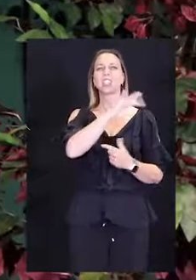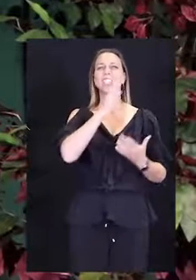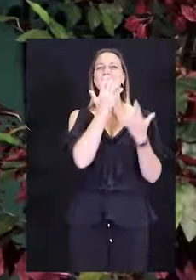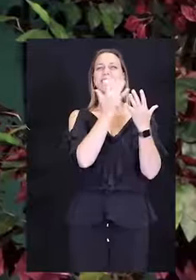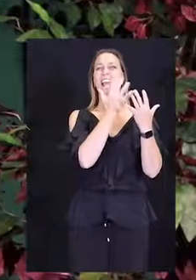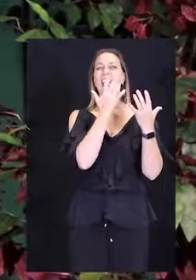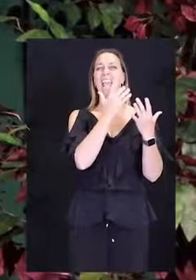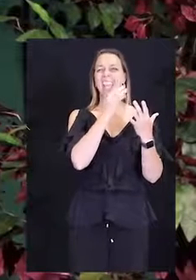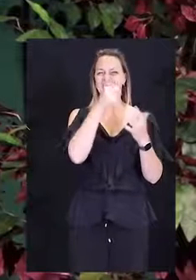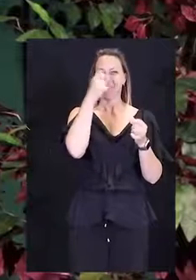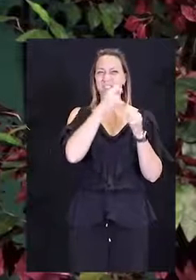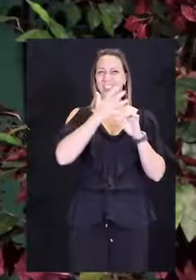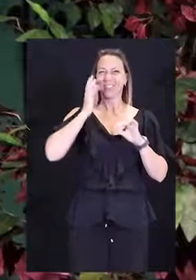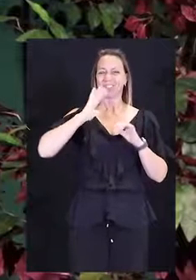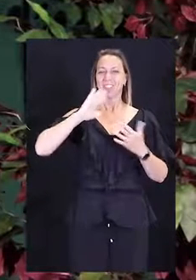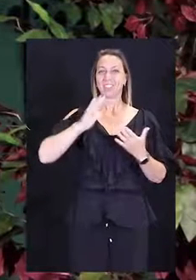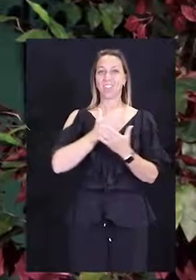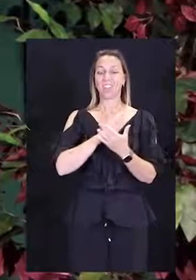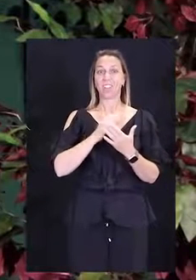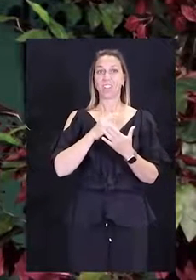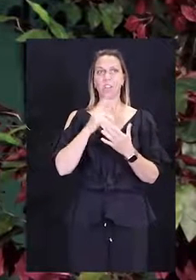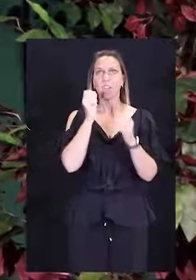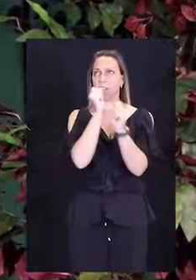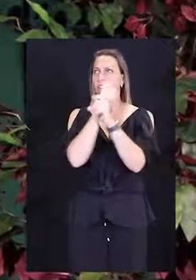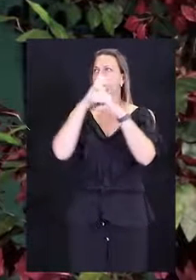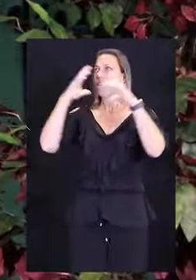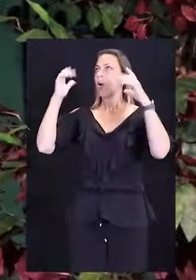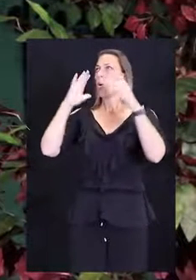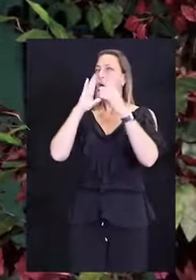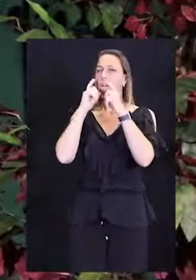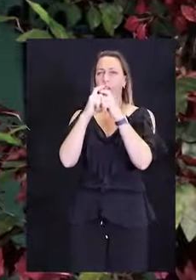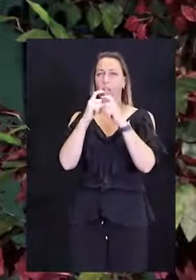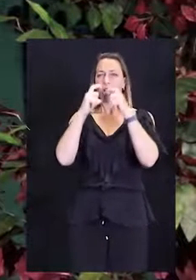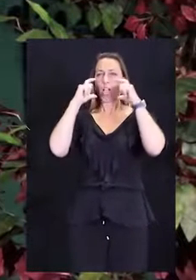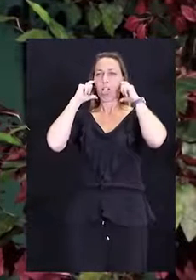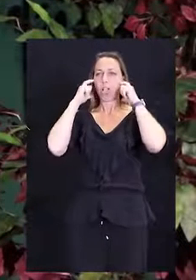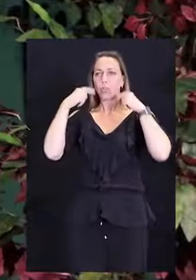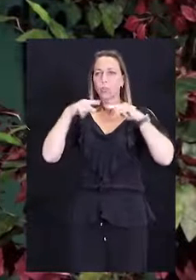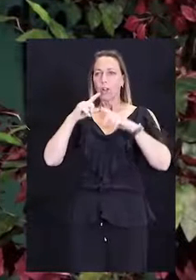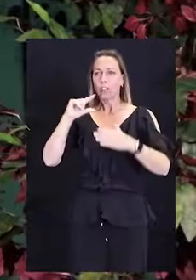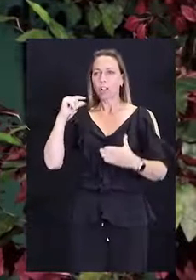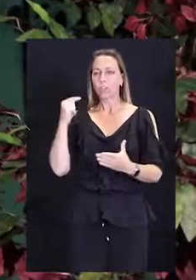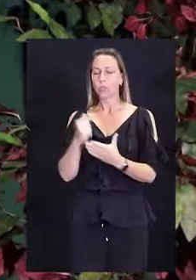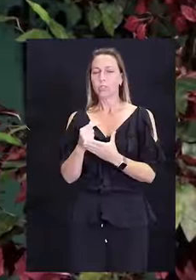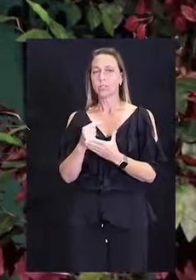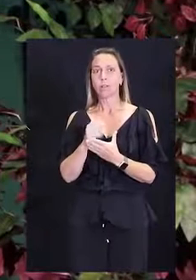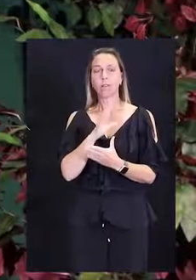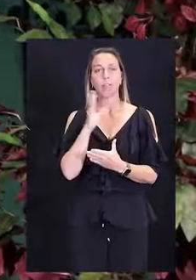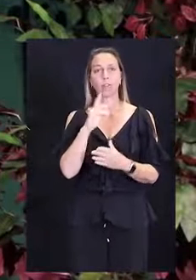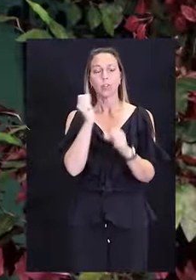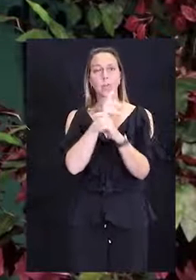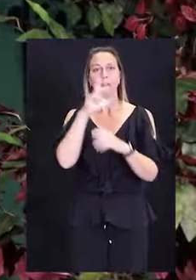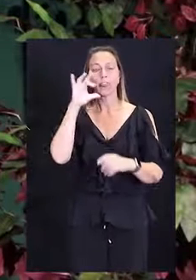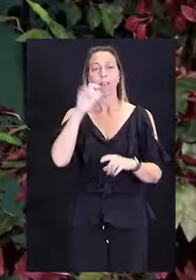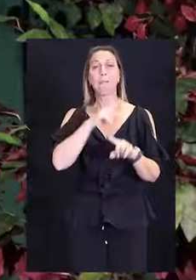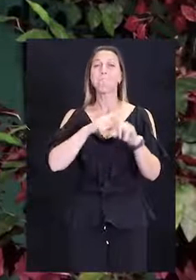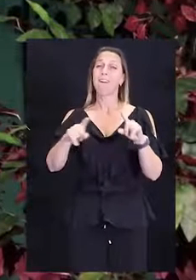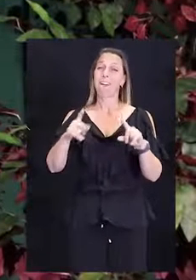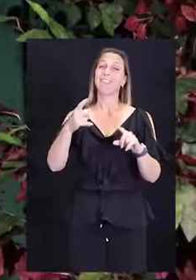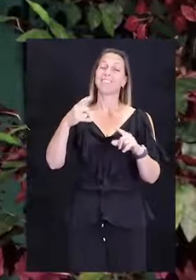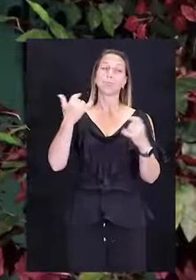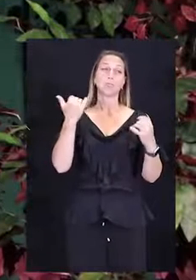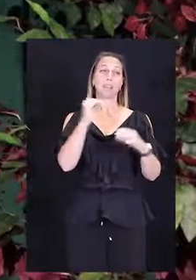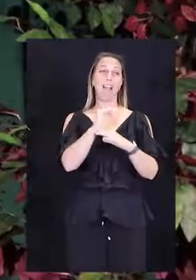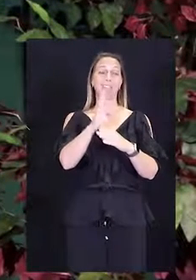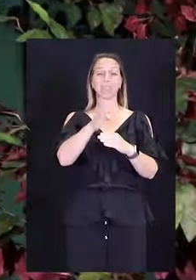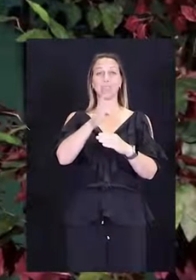we think that we'd be wearing masks in the USA on the night of your graduation. But the journey ends tonight with the graduation of the Central Dolphin High